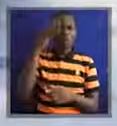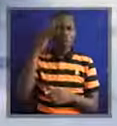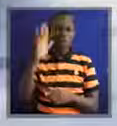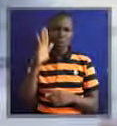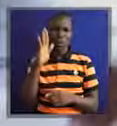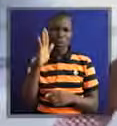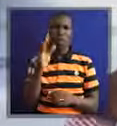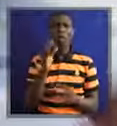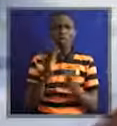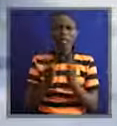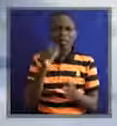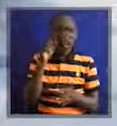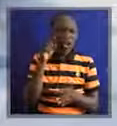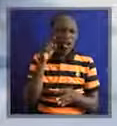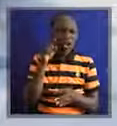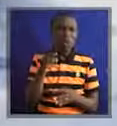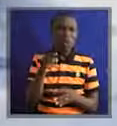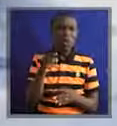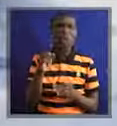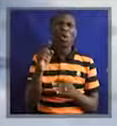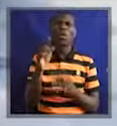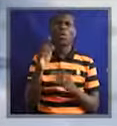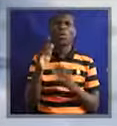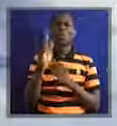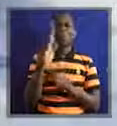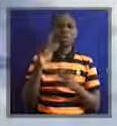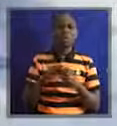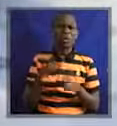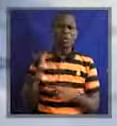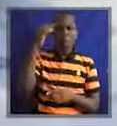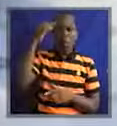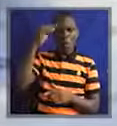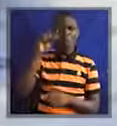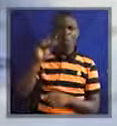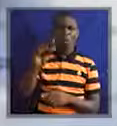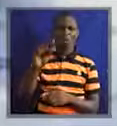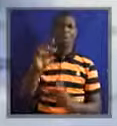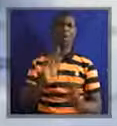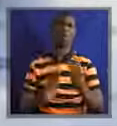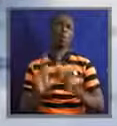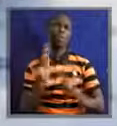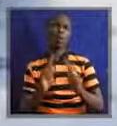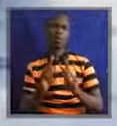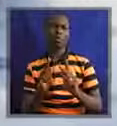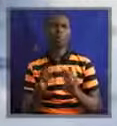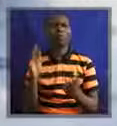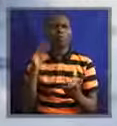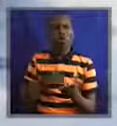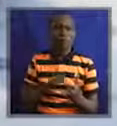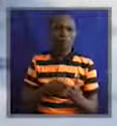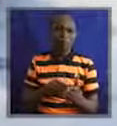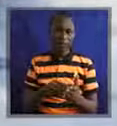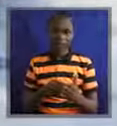wo ewo entiase ewo nasem ampara ene bi aba no se akom an